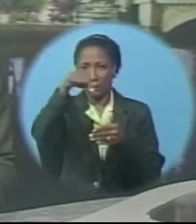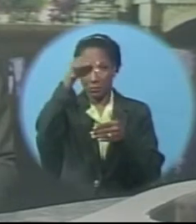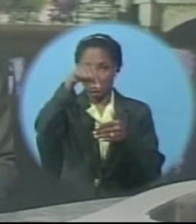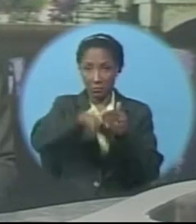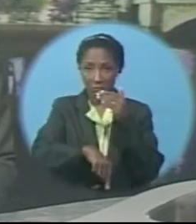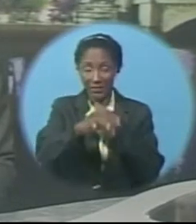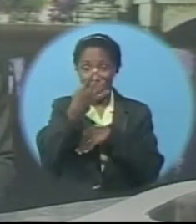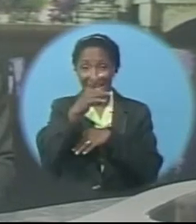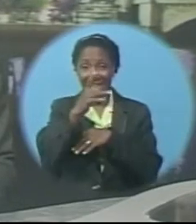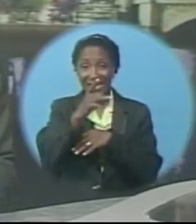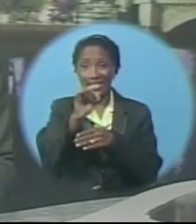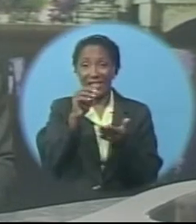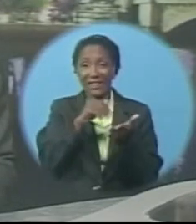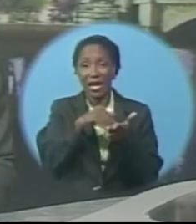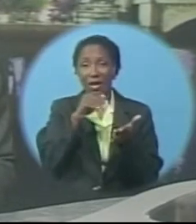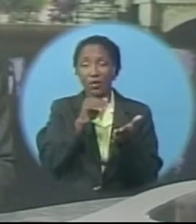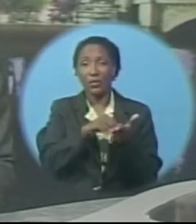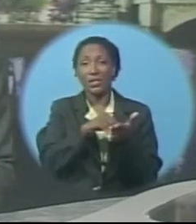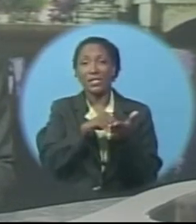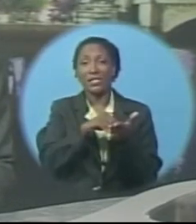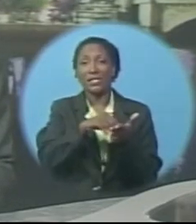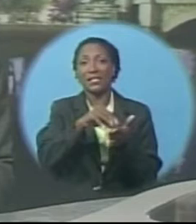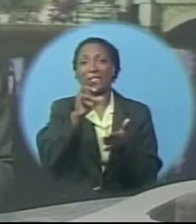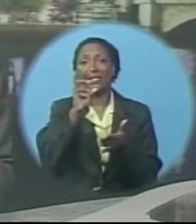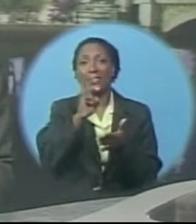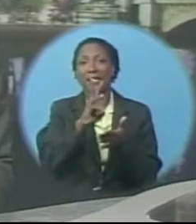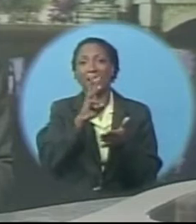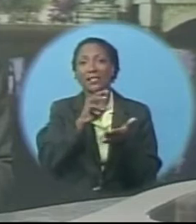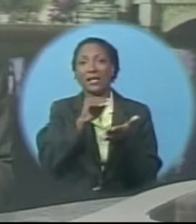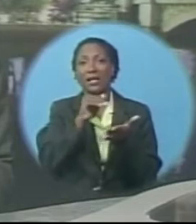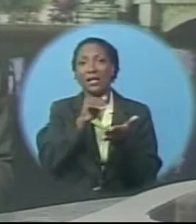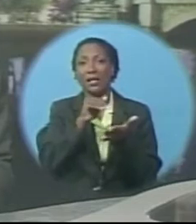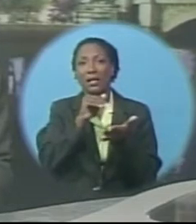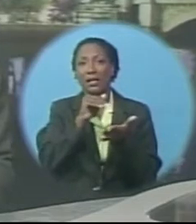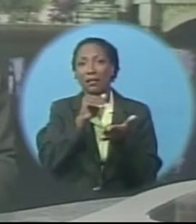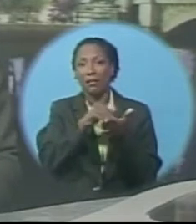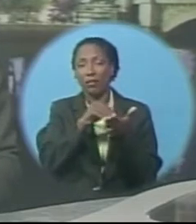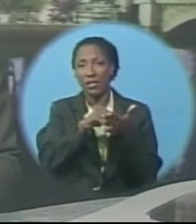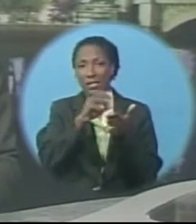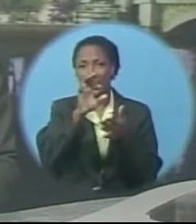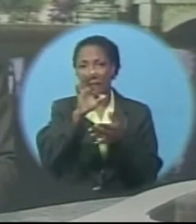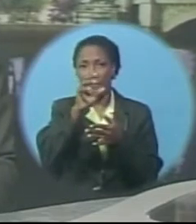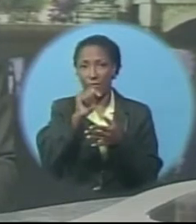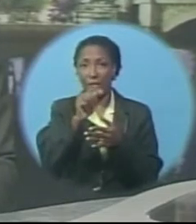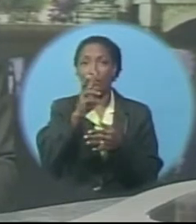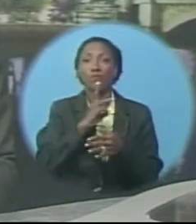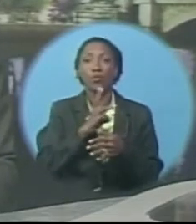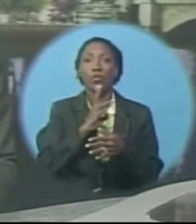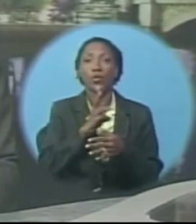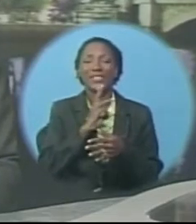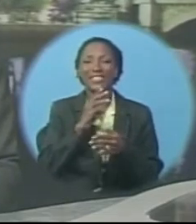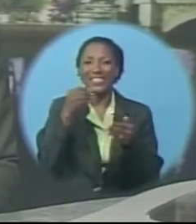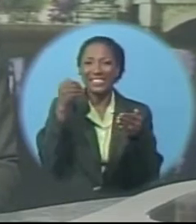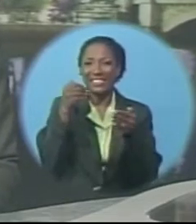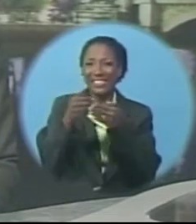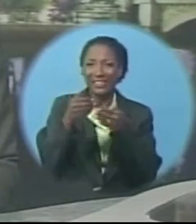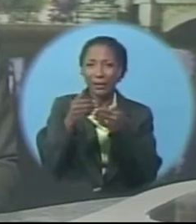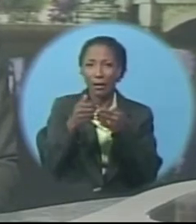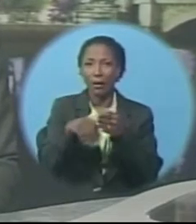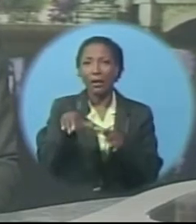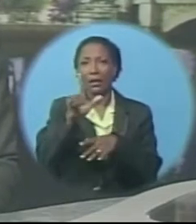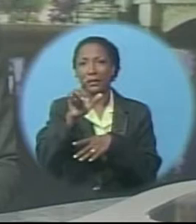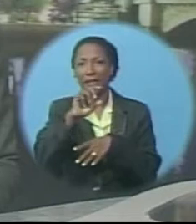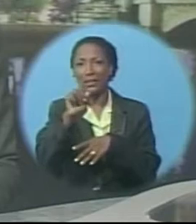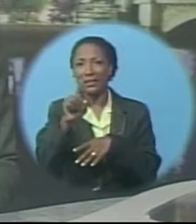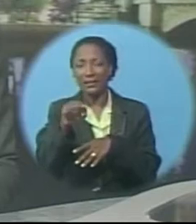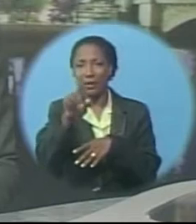feet in 6,000 feet of water on a location about 2.7 miles from the Liza 1 discovery. The Liza 3 well